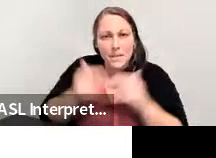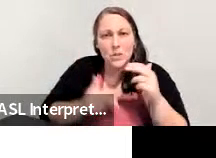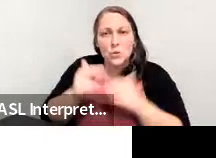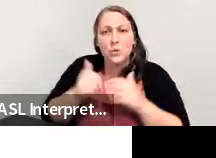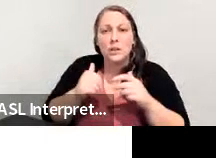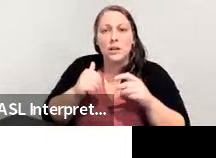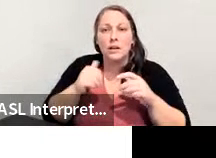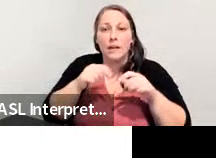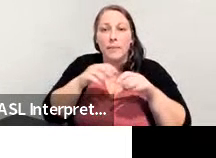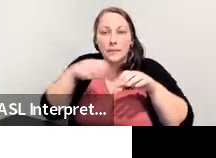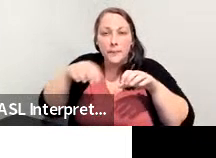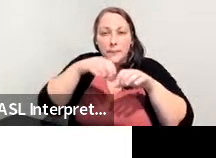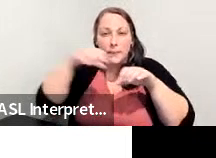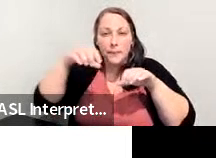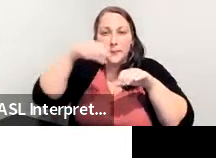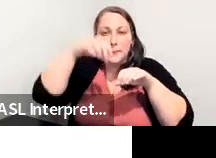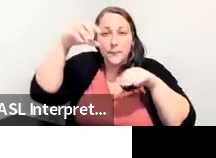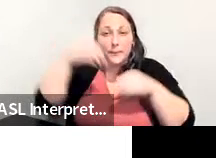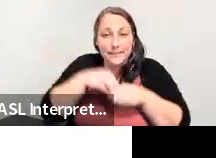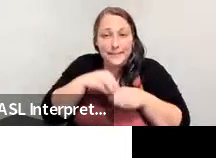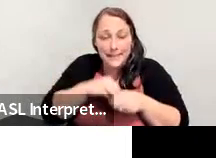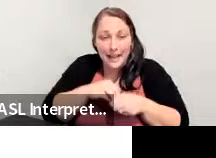glass sections and concrete sections.